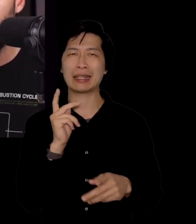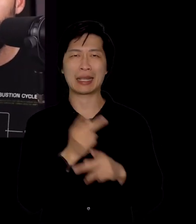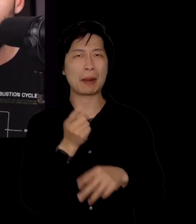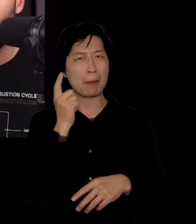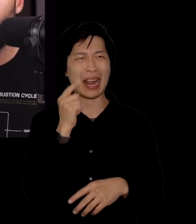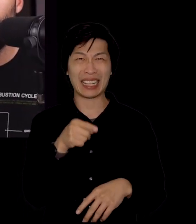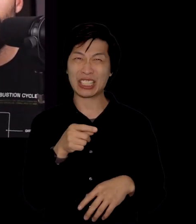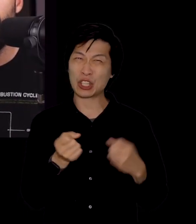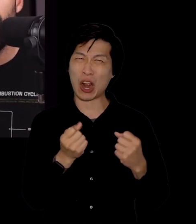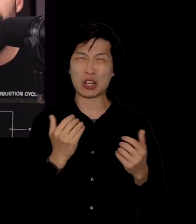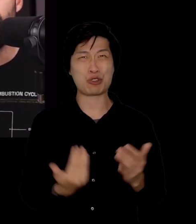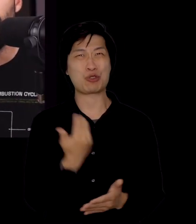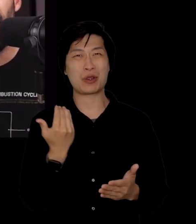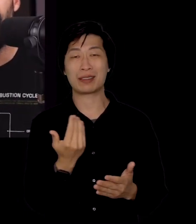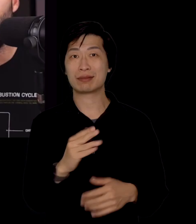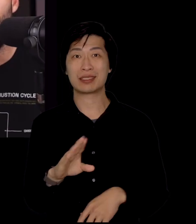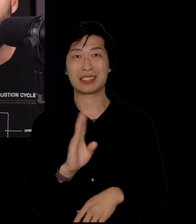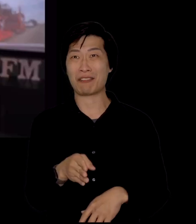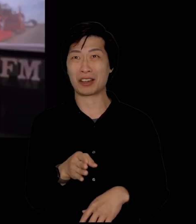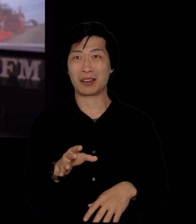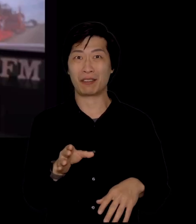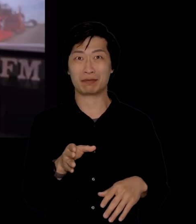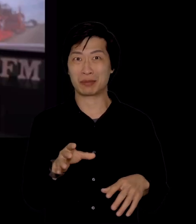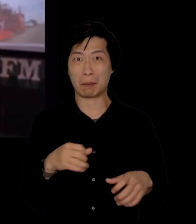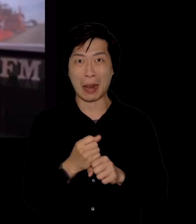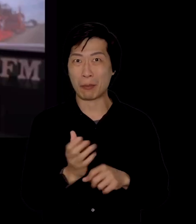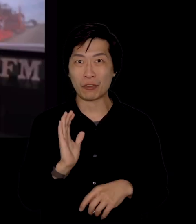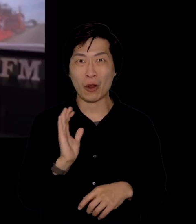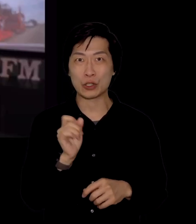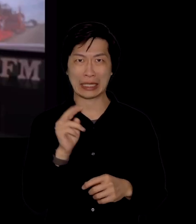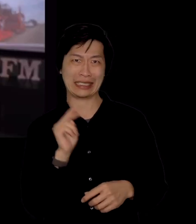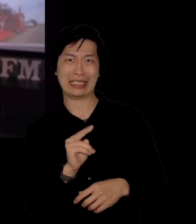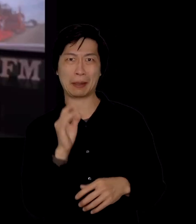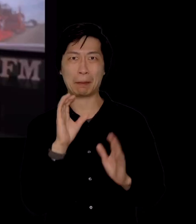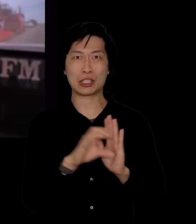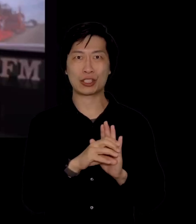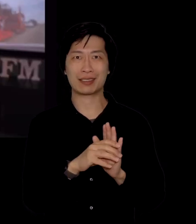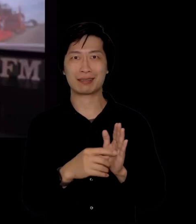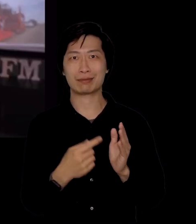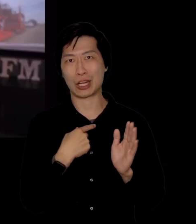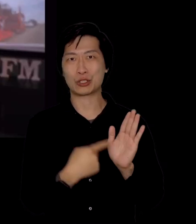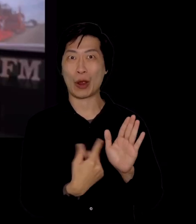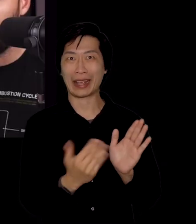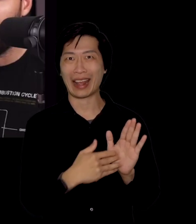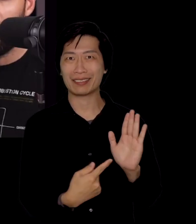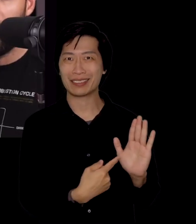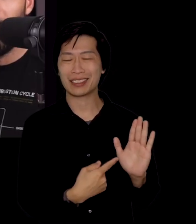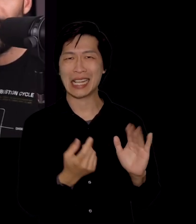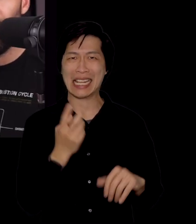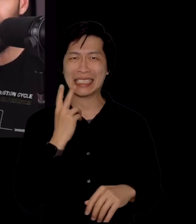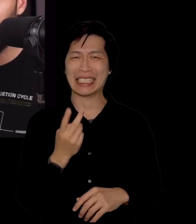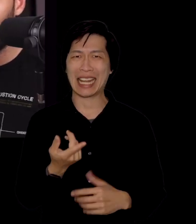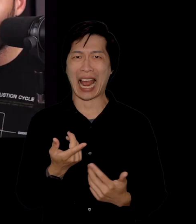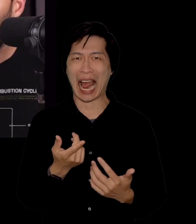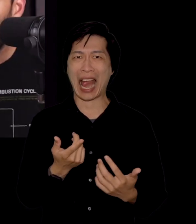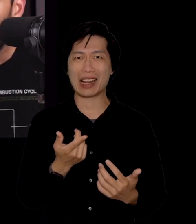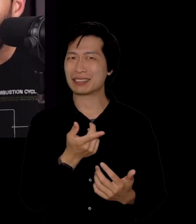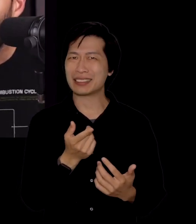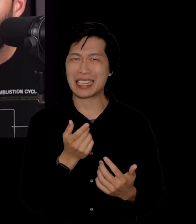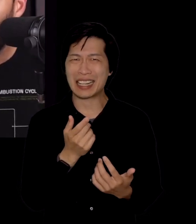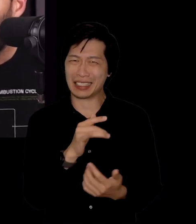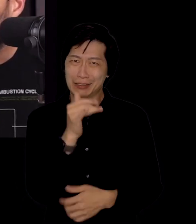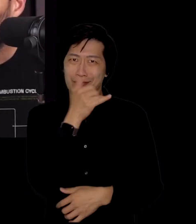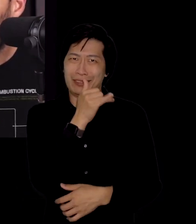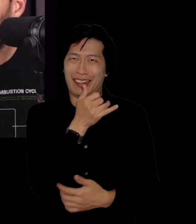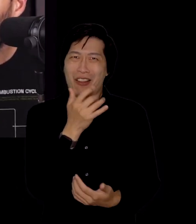in mind that this car is brand new. It's never been done before. You can just see it from a picture. If I re-show this picture, you can